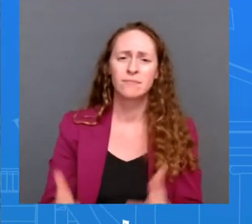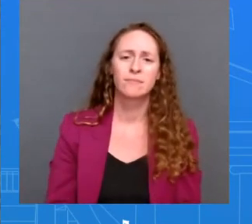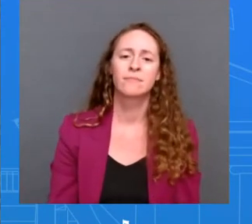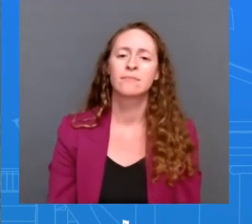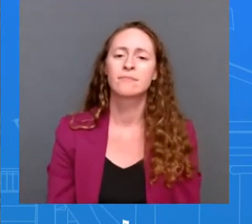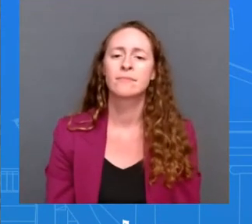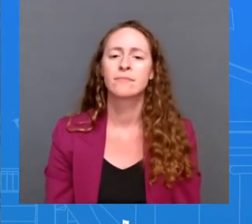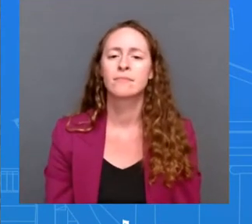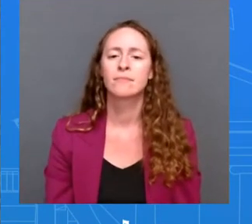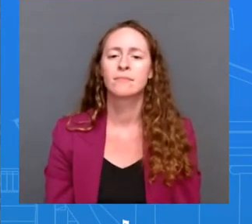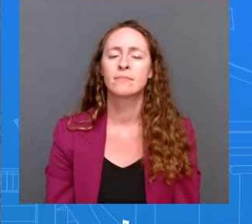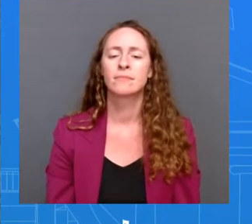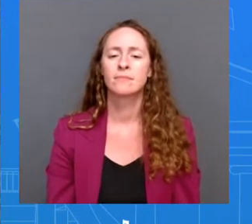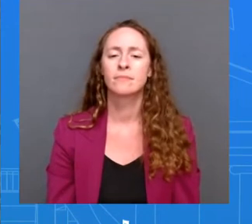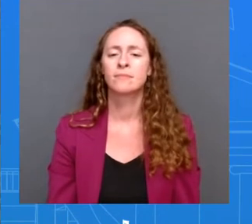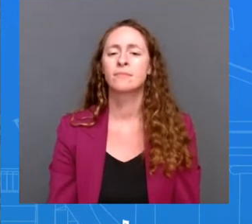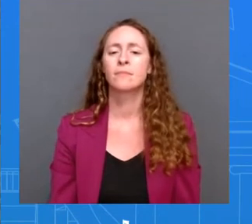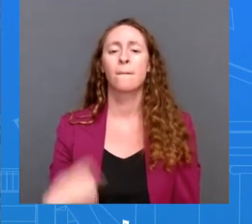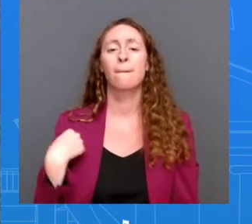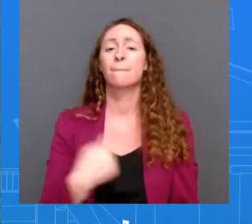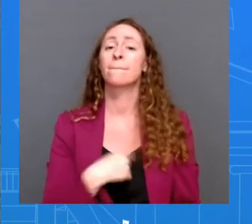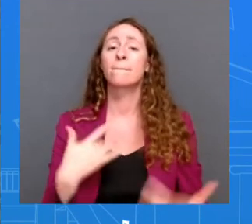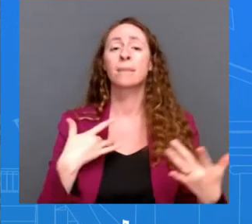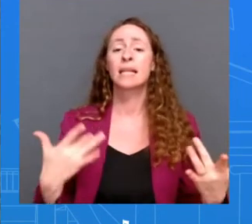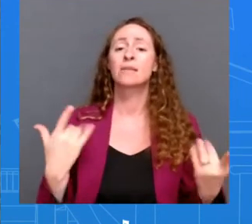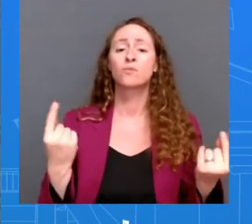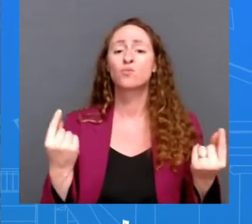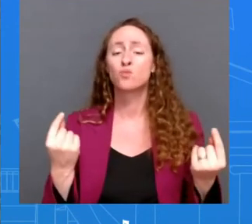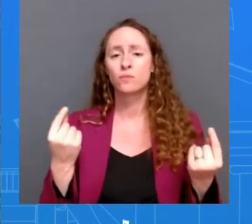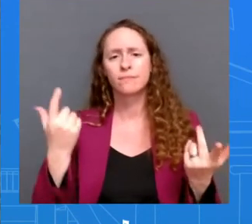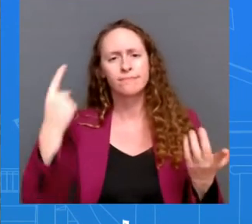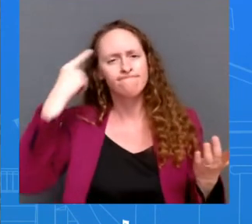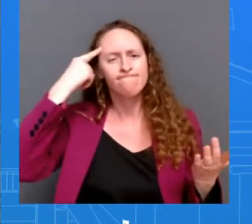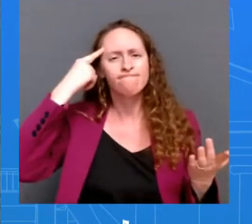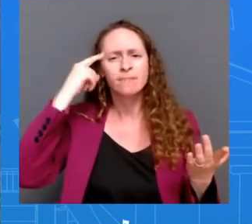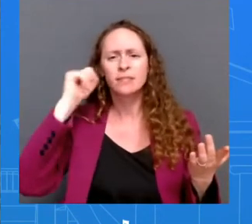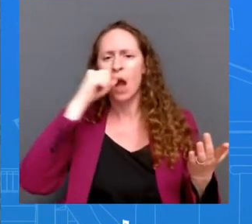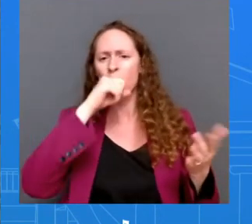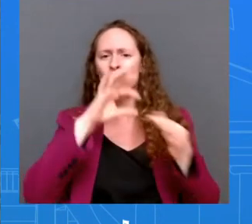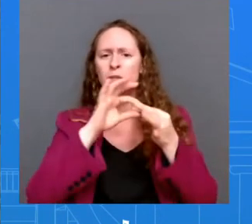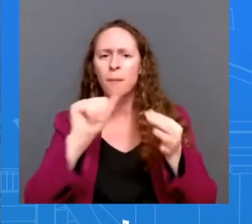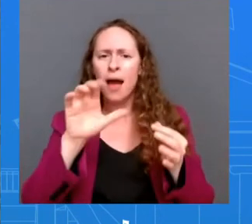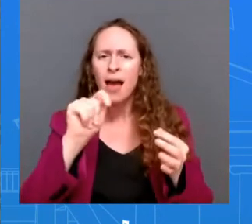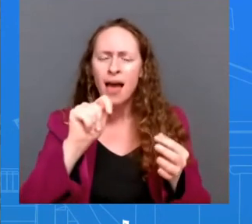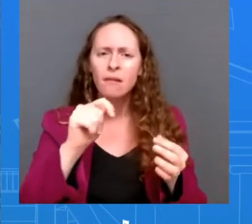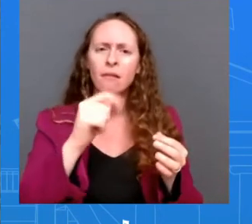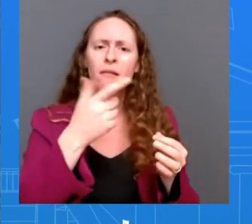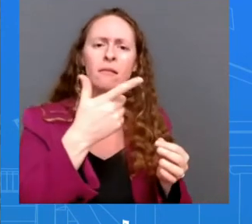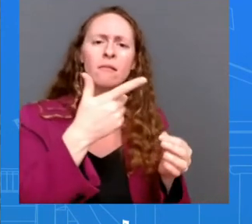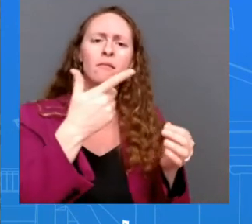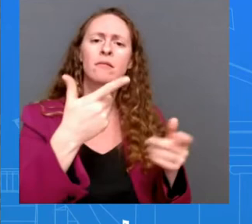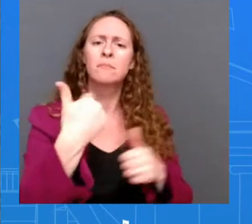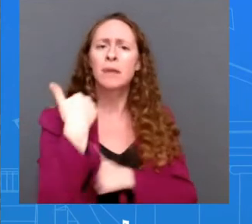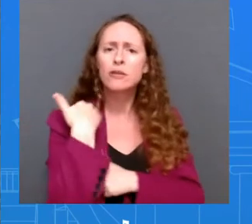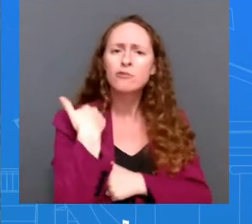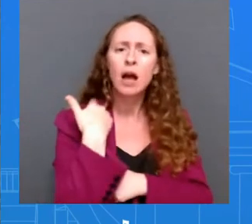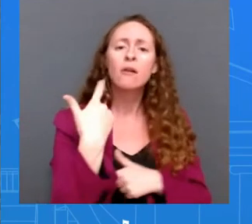And those have continued under this administration, and they will continue under this administration. But if you read the act,